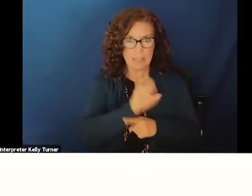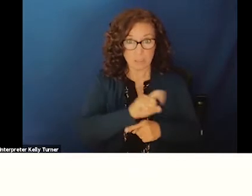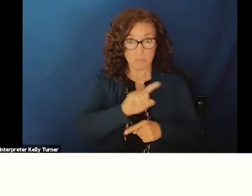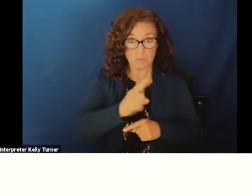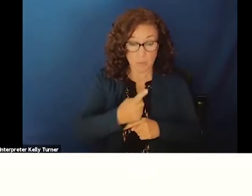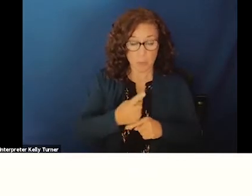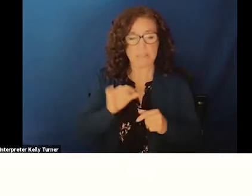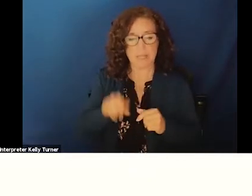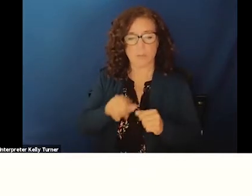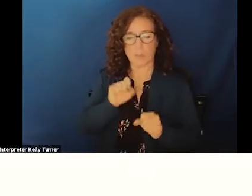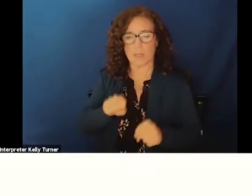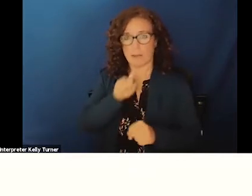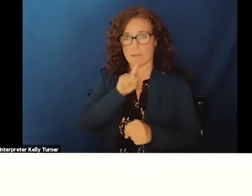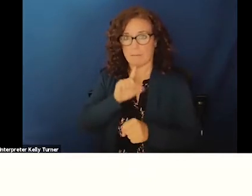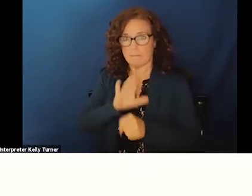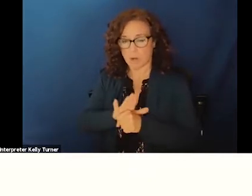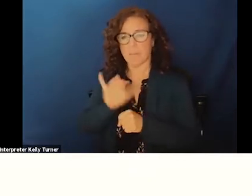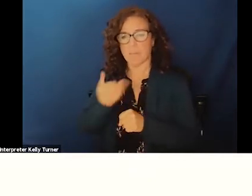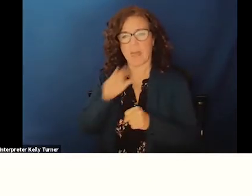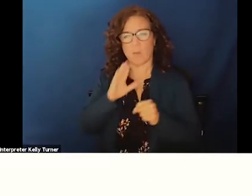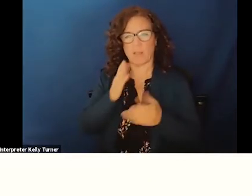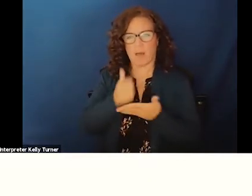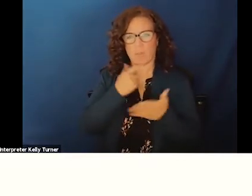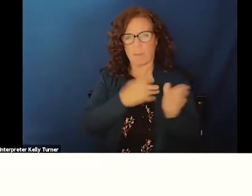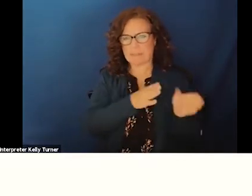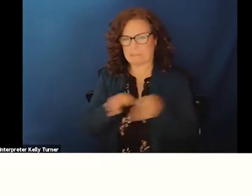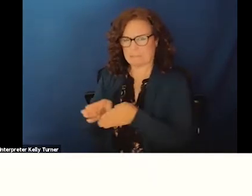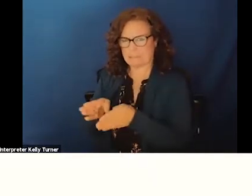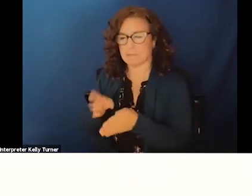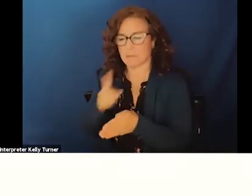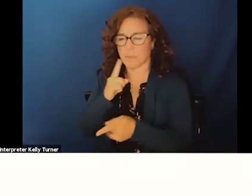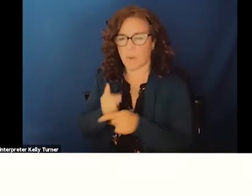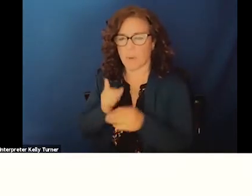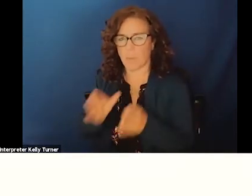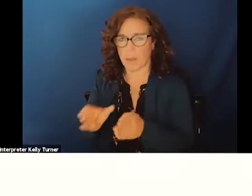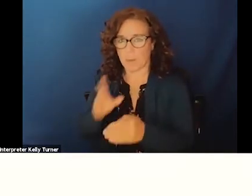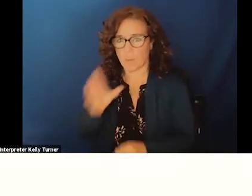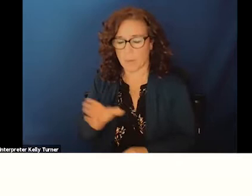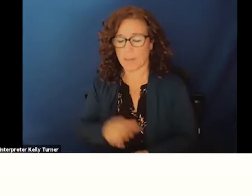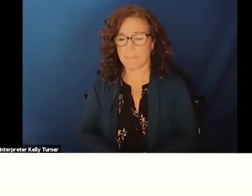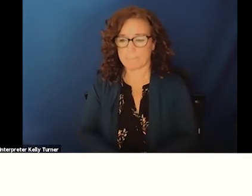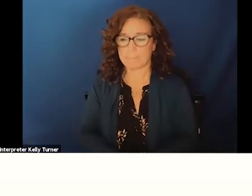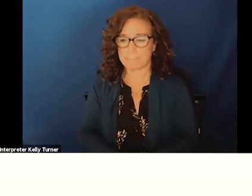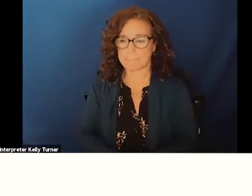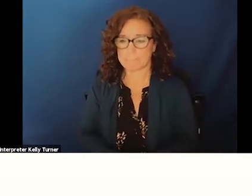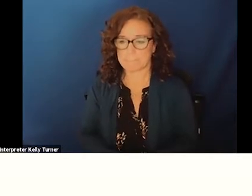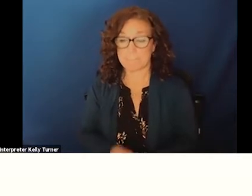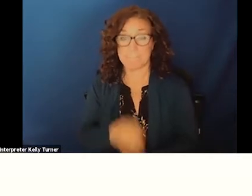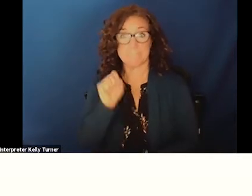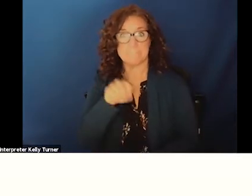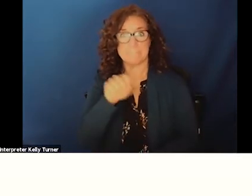And I appreciate that. And that actually, yes, we've learned that